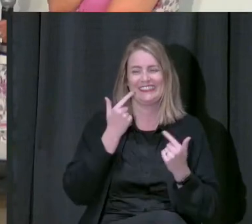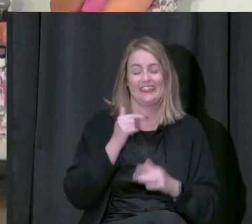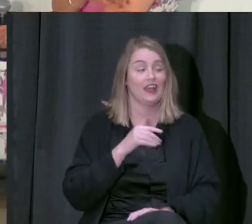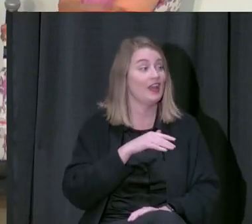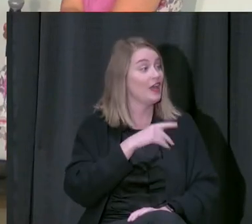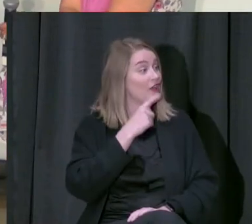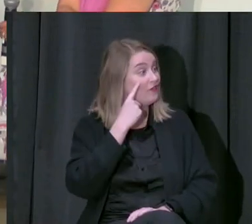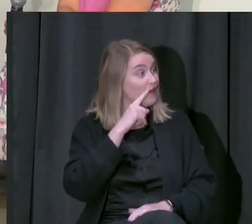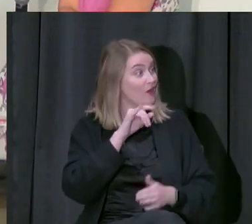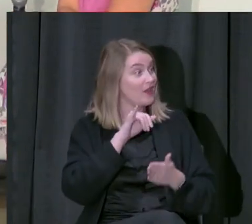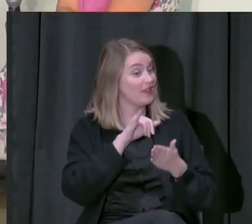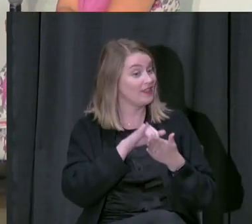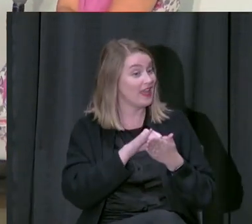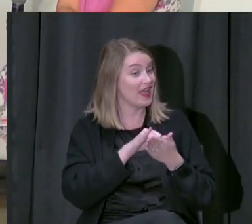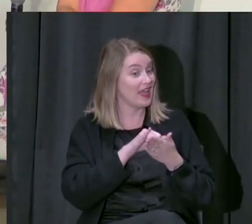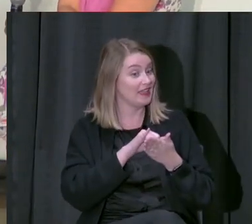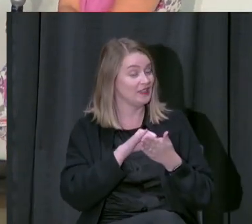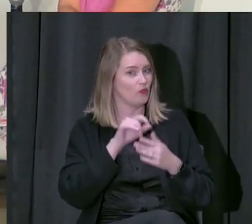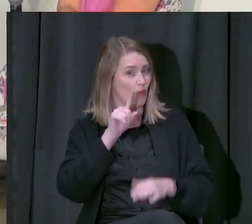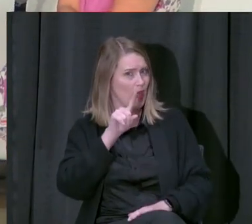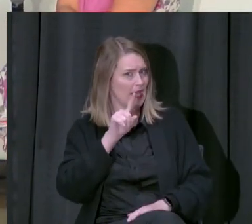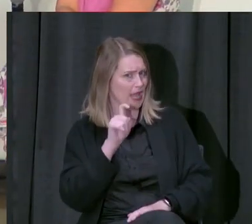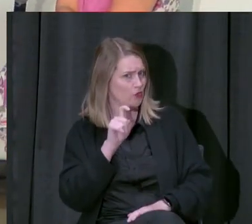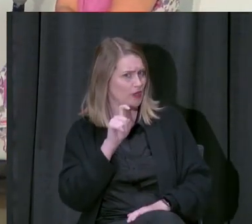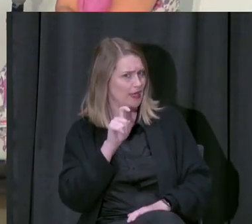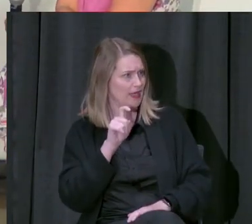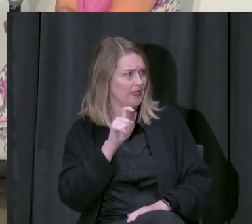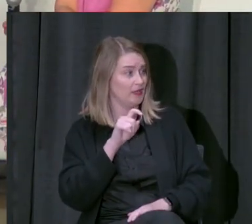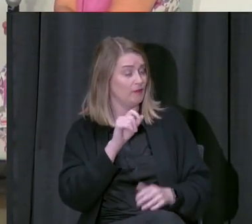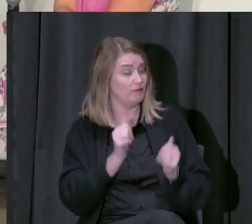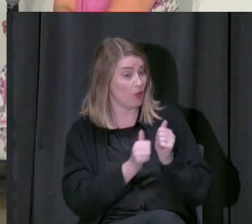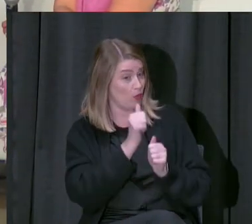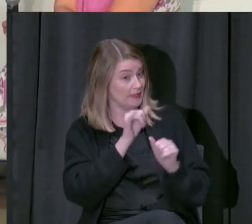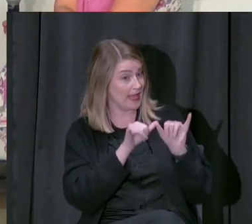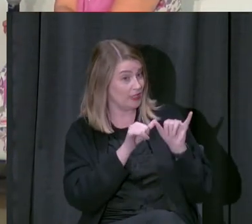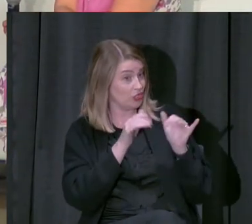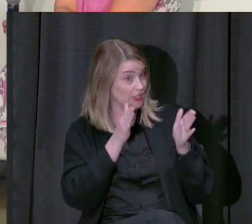and the makeup professionally of the 100, is it mostly engineers or?